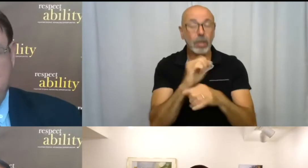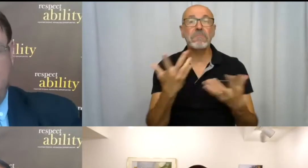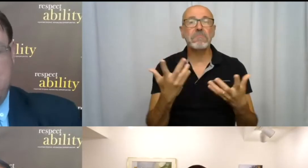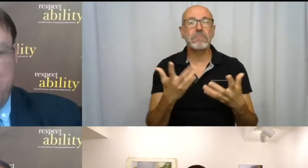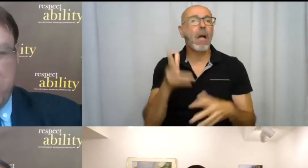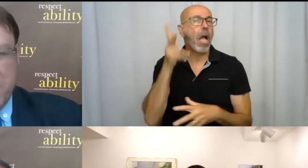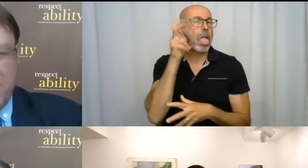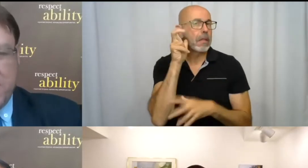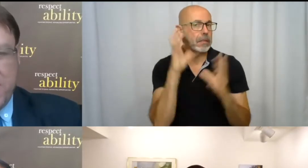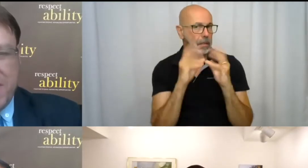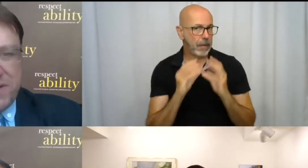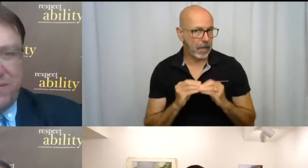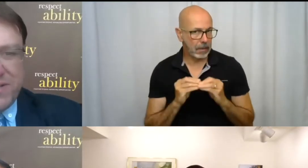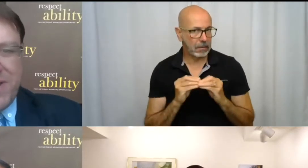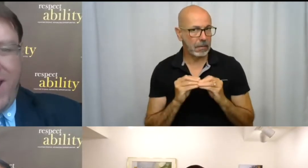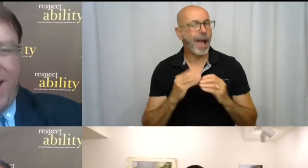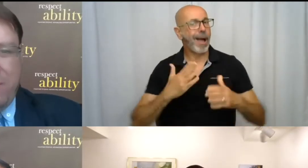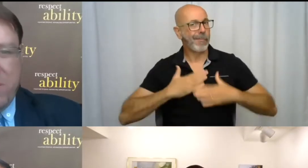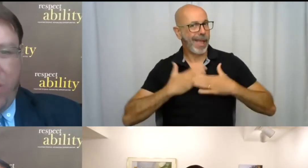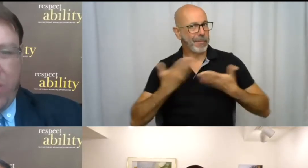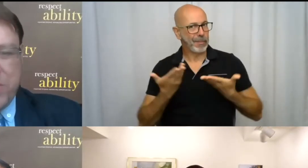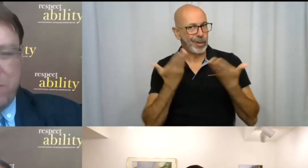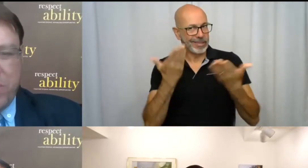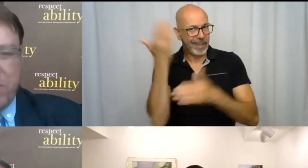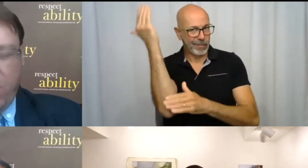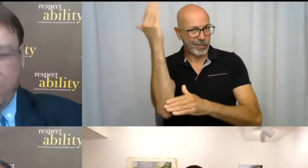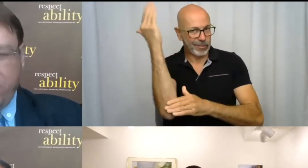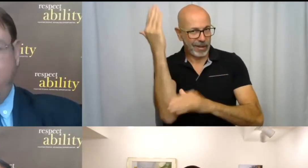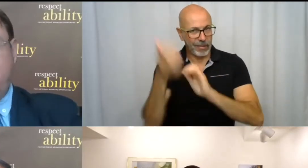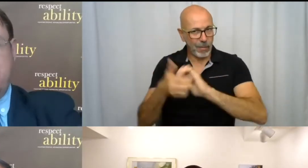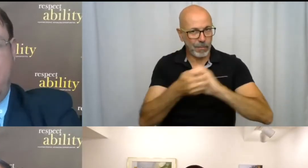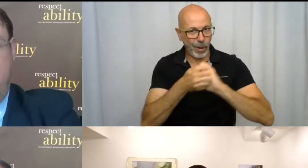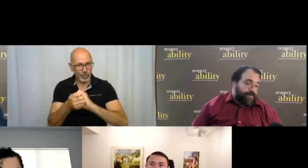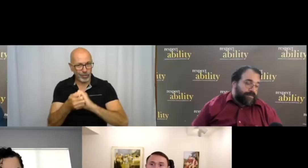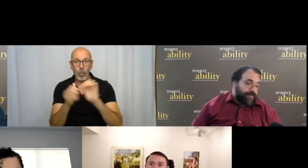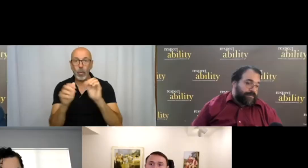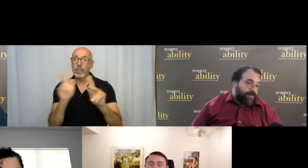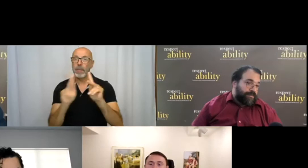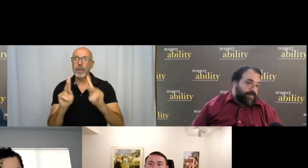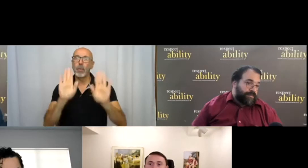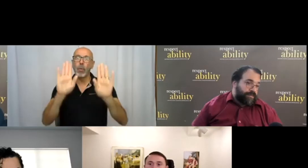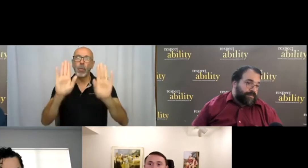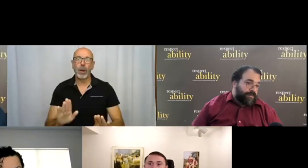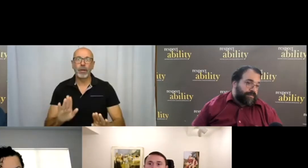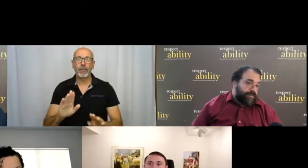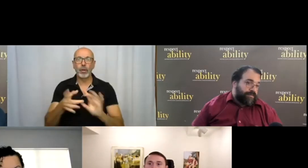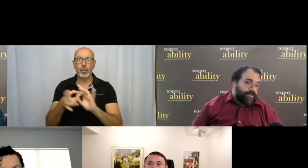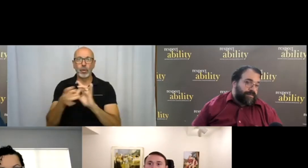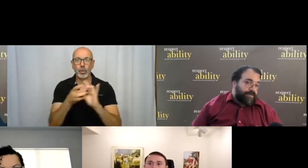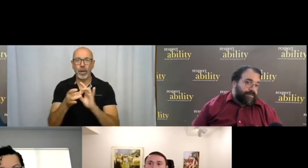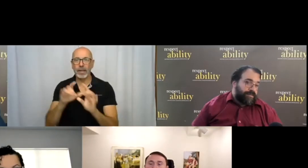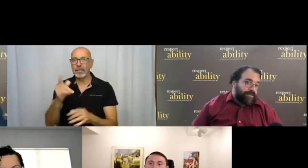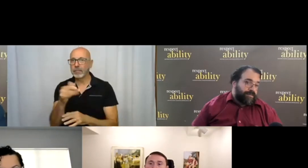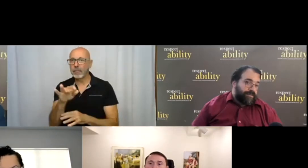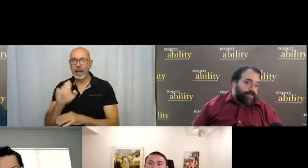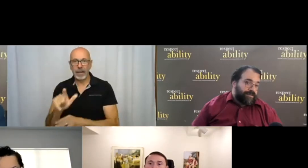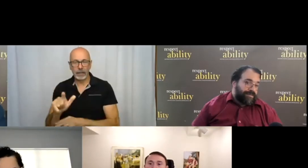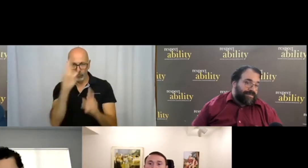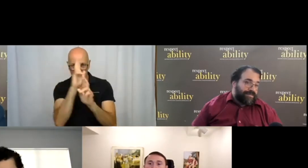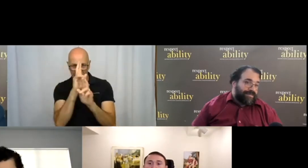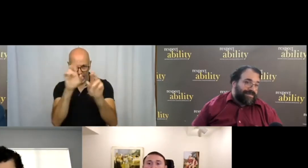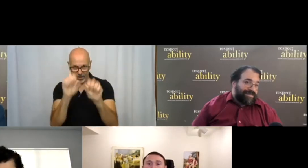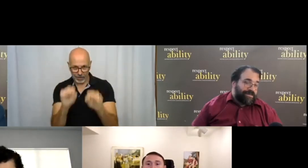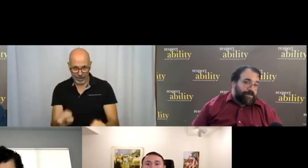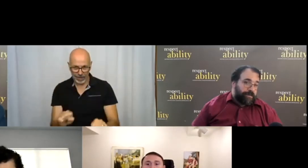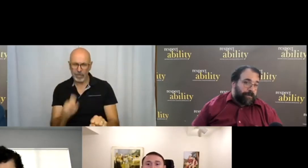I'm delighted to be presenting today's event in partnership with the wonderful folks at United Spinal. RespectAbility is really delighted to be